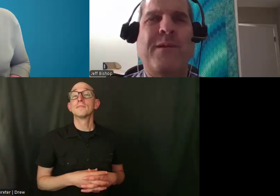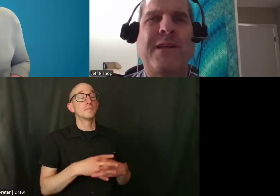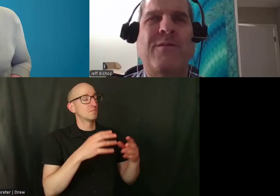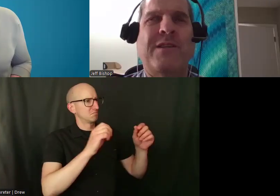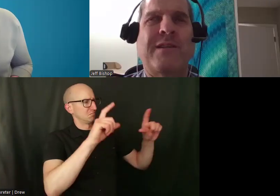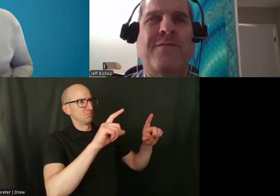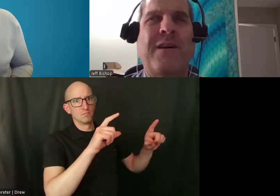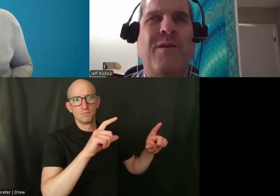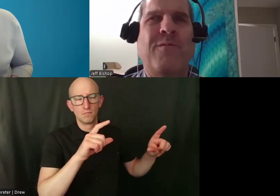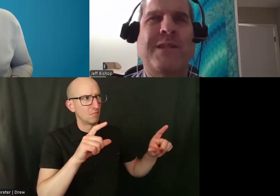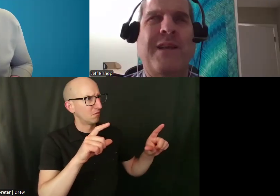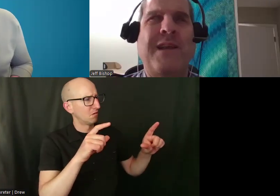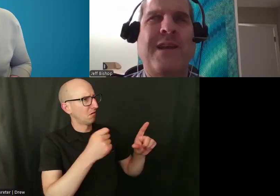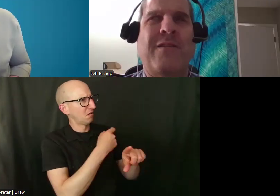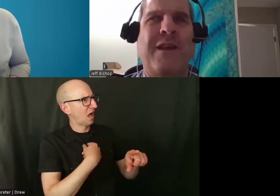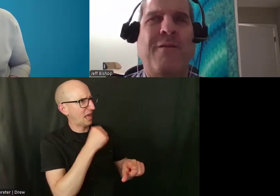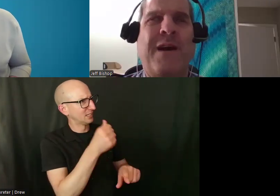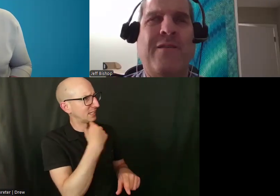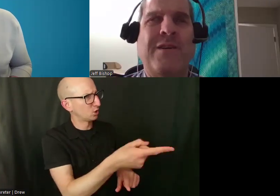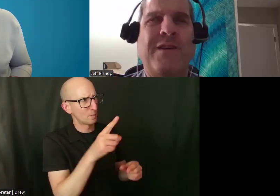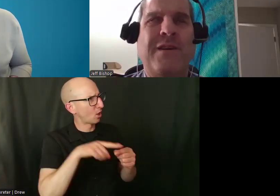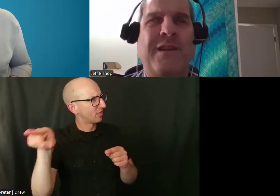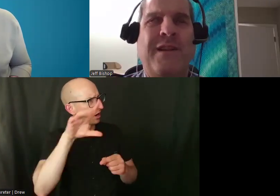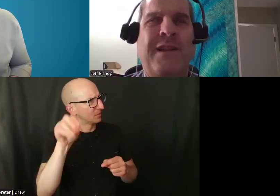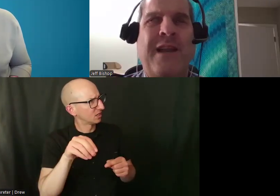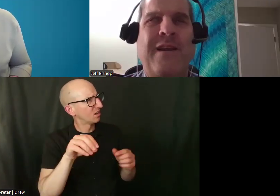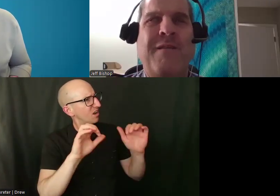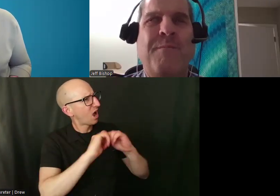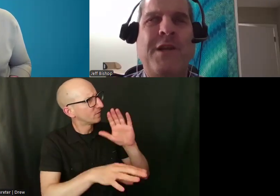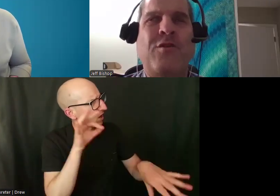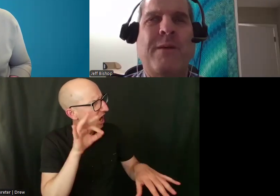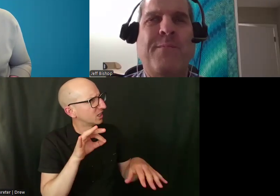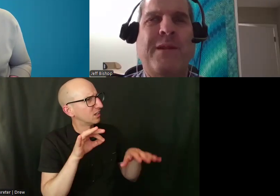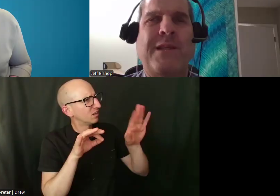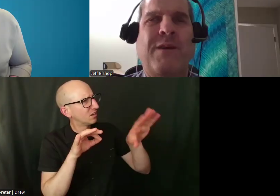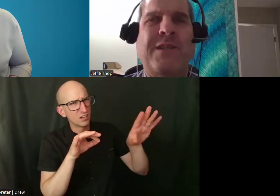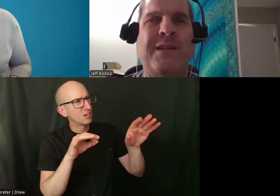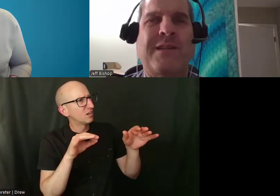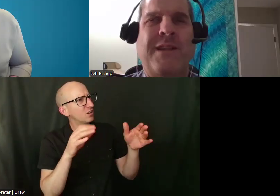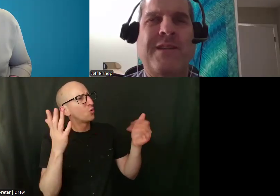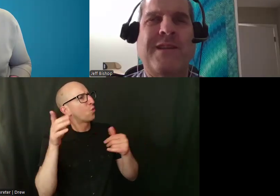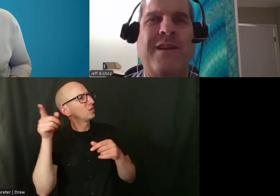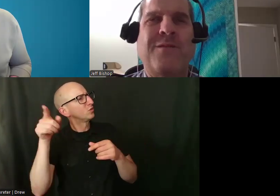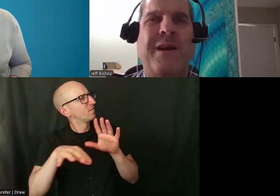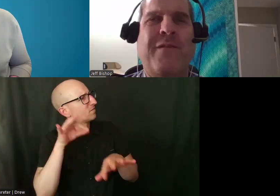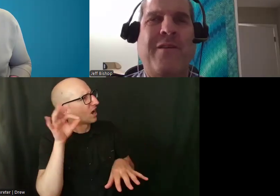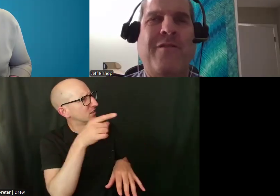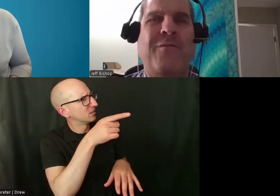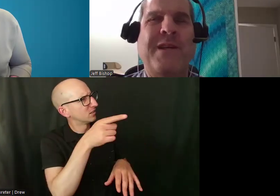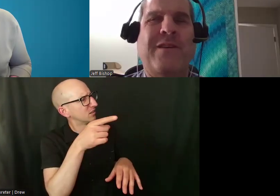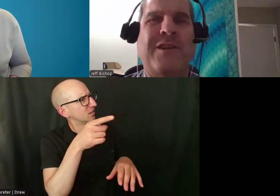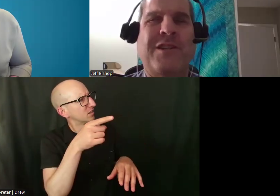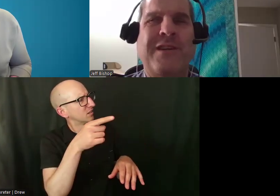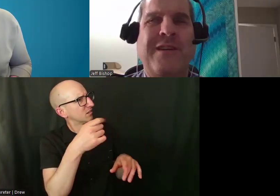come up with these questions? What was the detail that you found that made you come up with these questions?" See, this is another way for you to